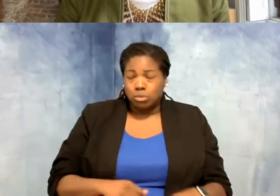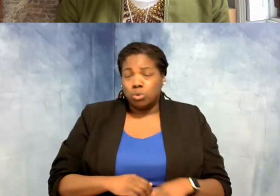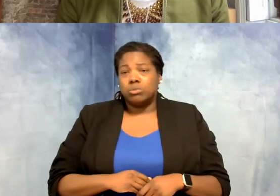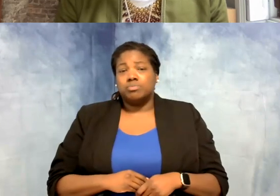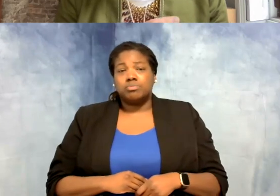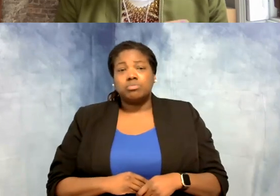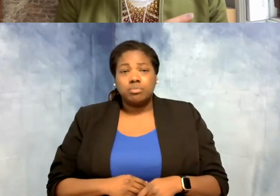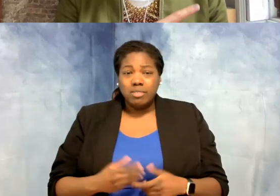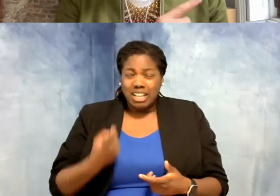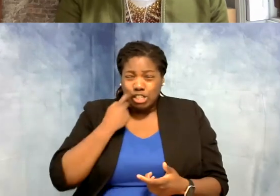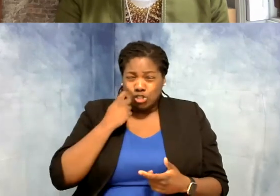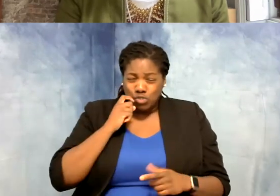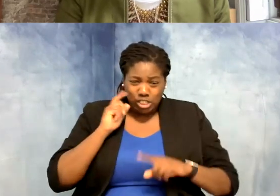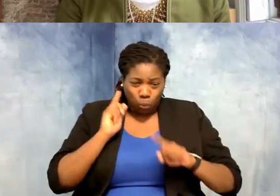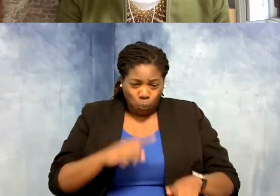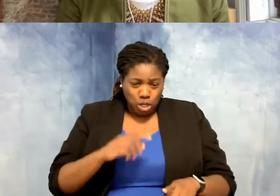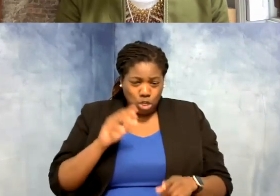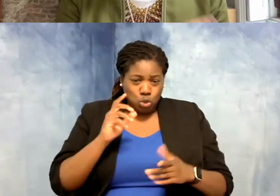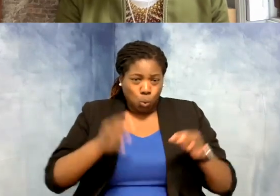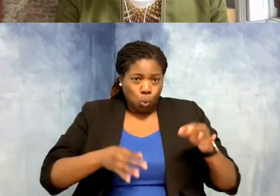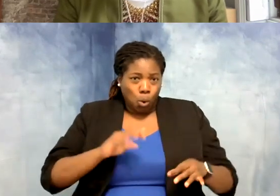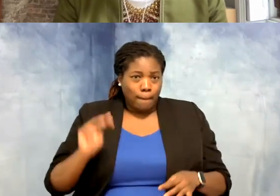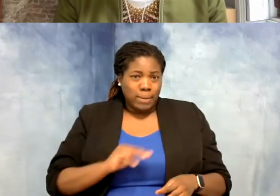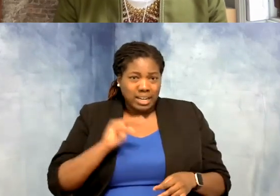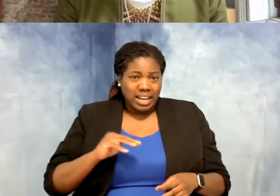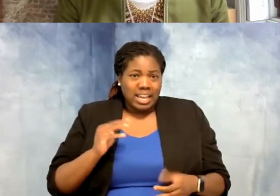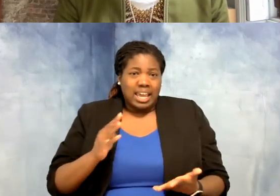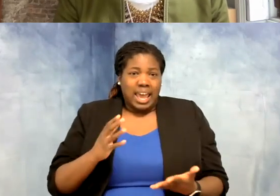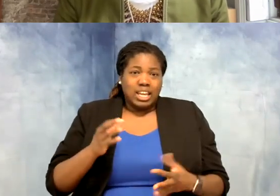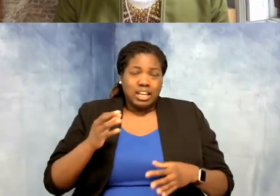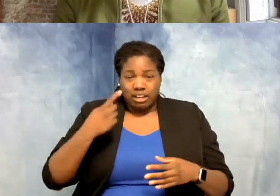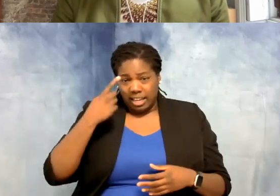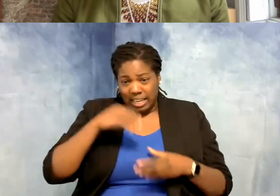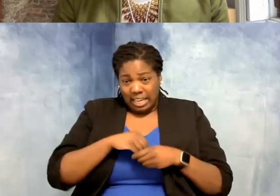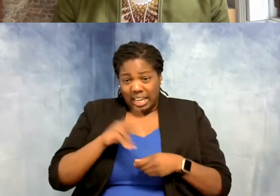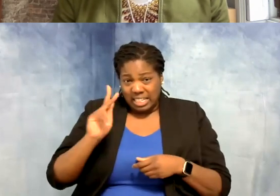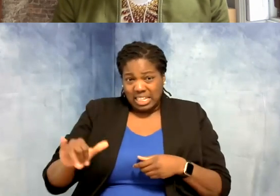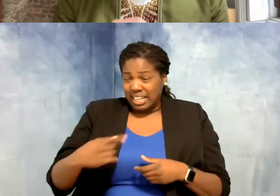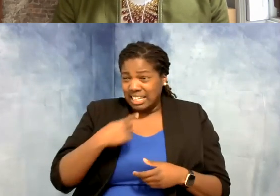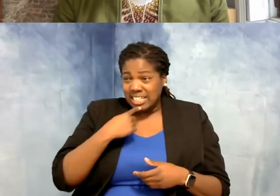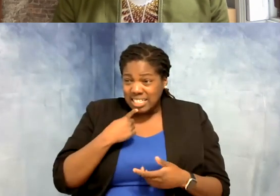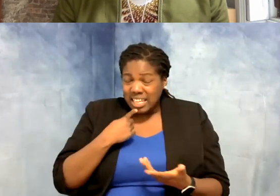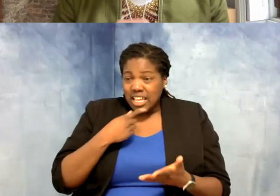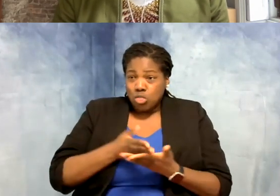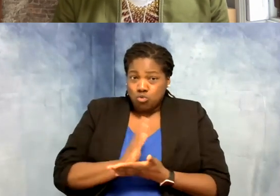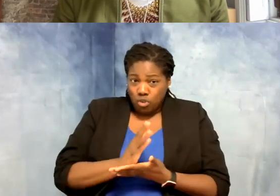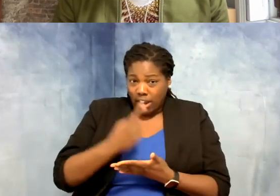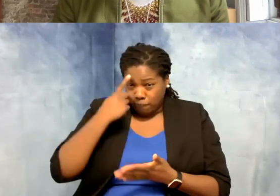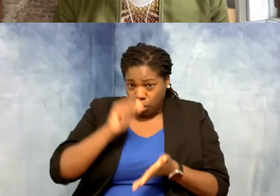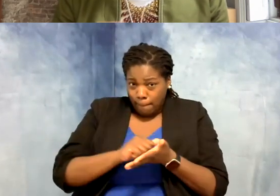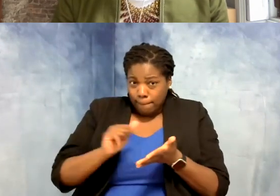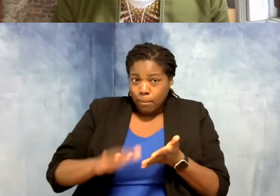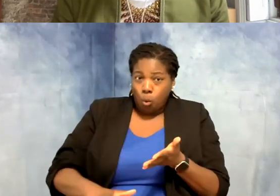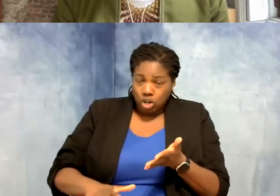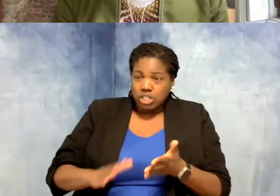can in court. I was just in court on Monday at a preliminary injunction hearing in Kentucky, saying that the right to abortion